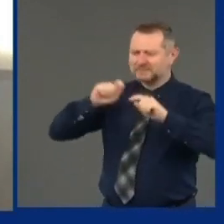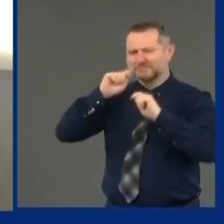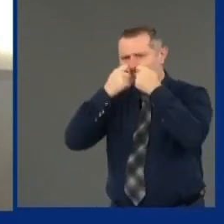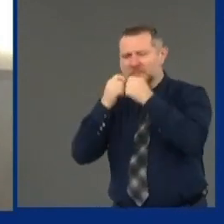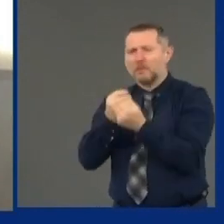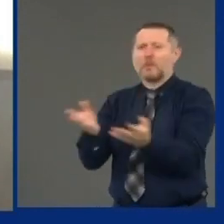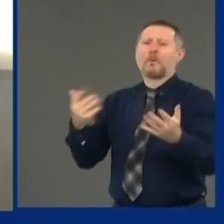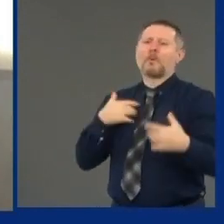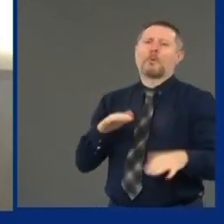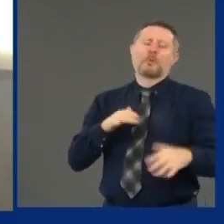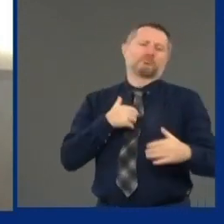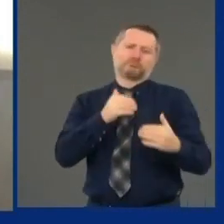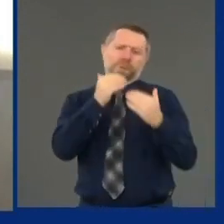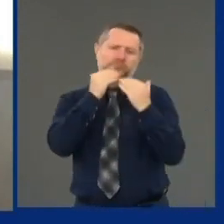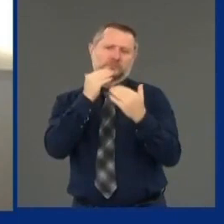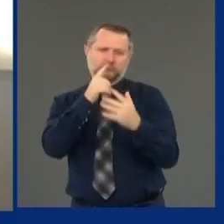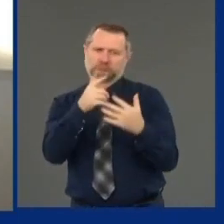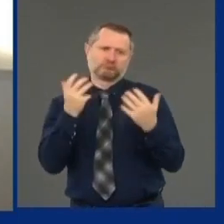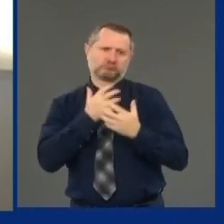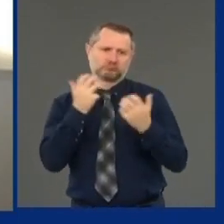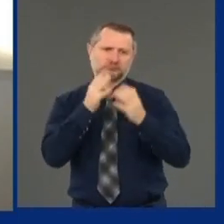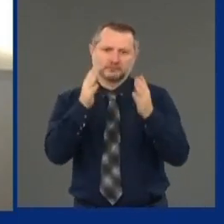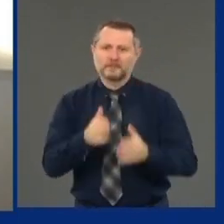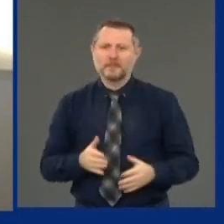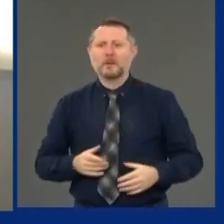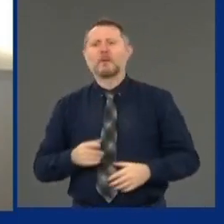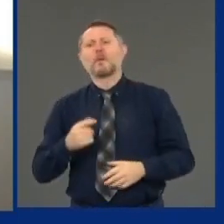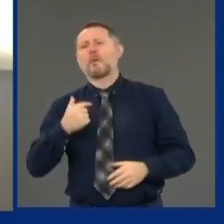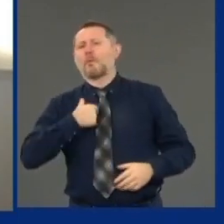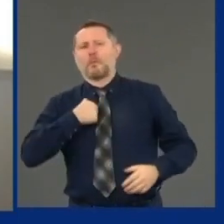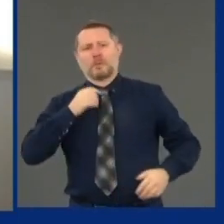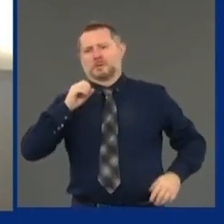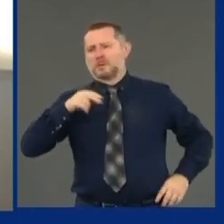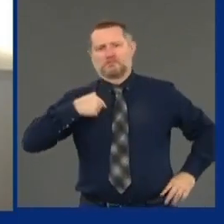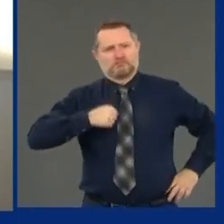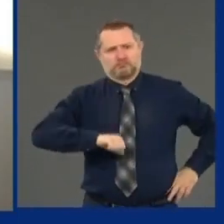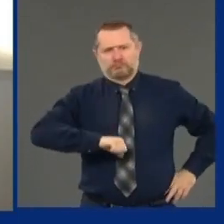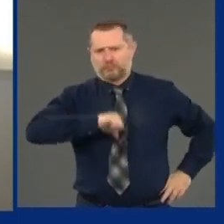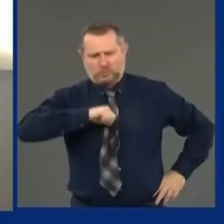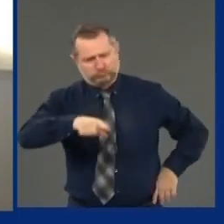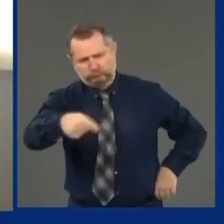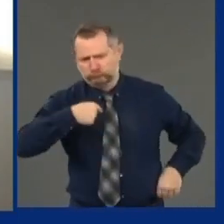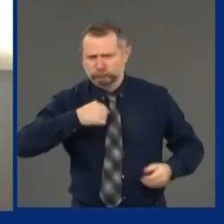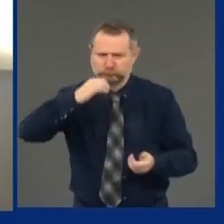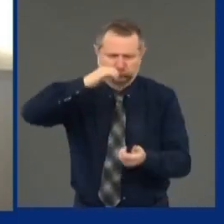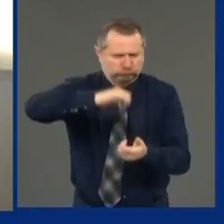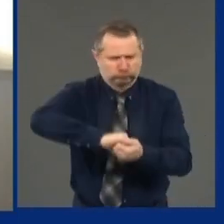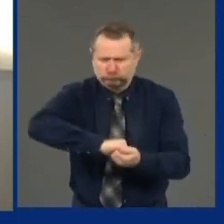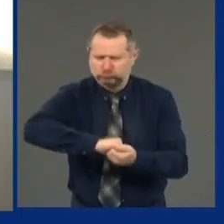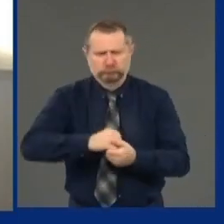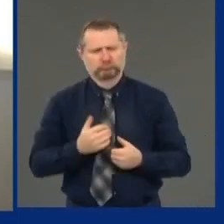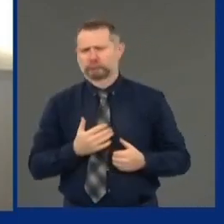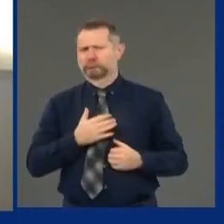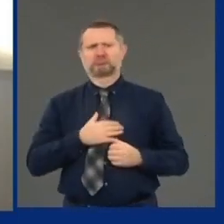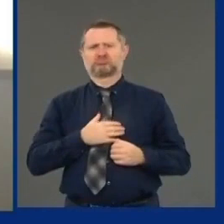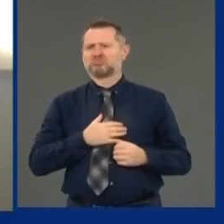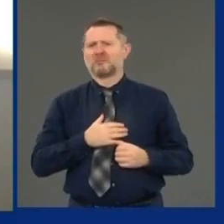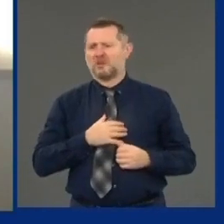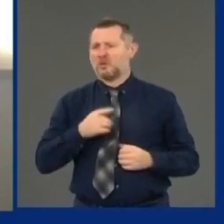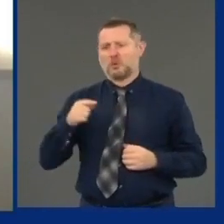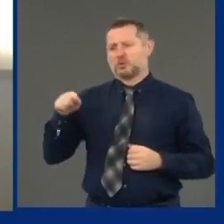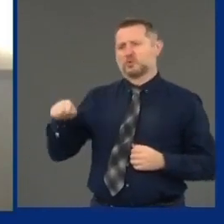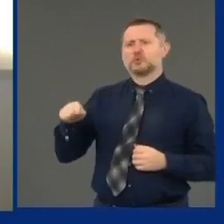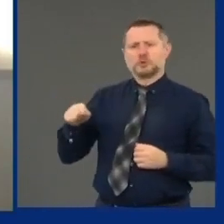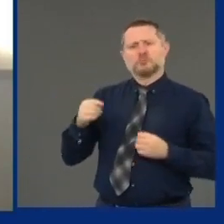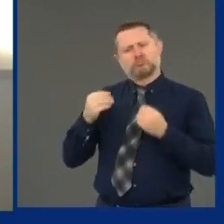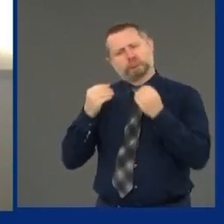enough. We're proud to be in partnership with you. You've been a time capsule of reason that we need in this time, and it all affects